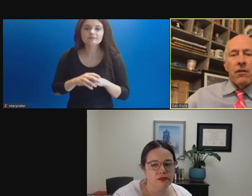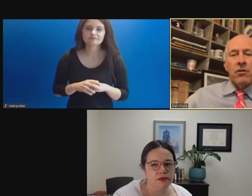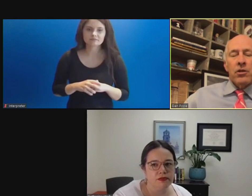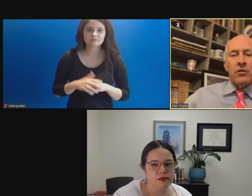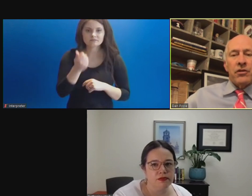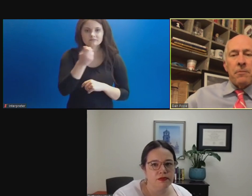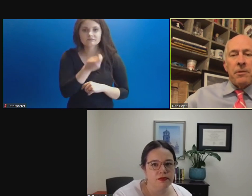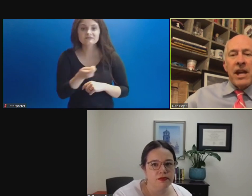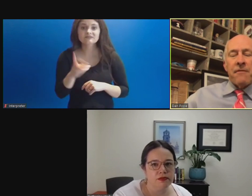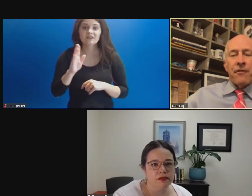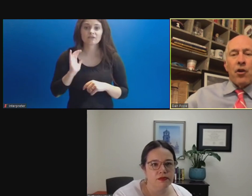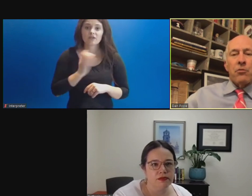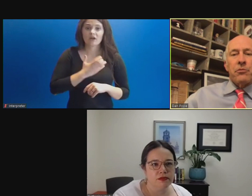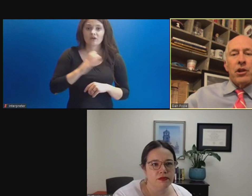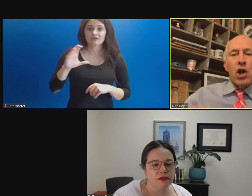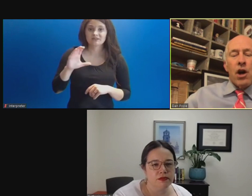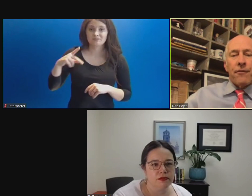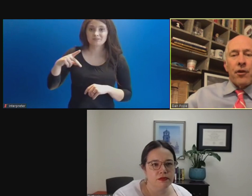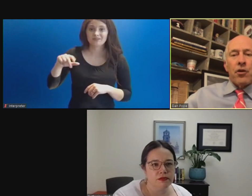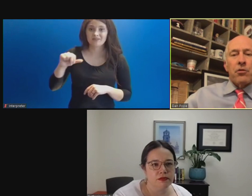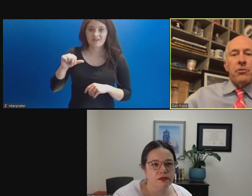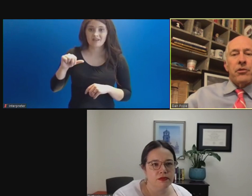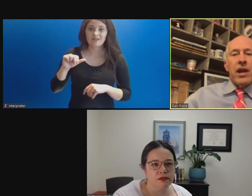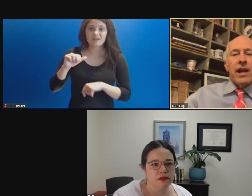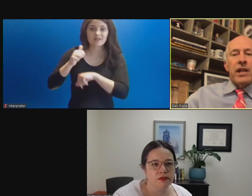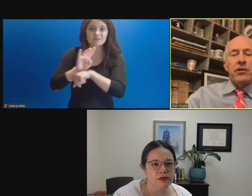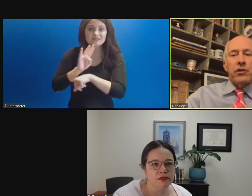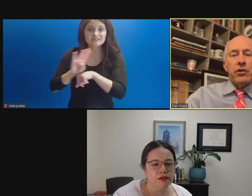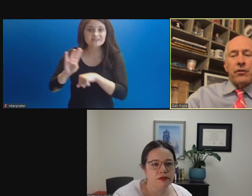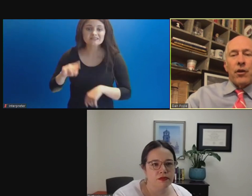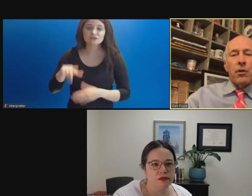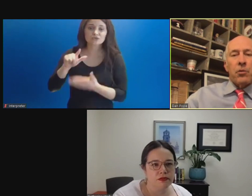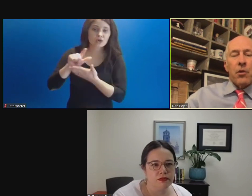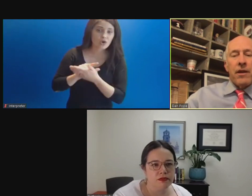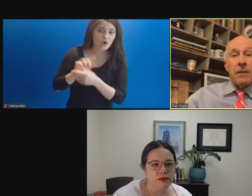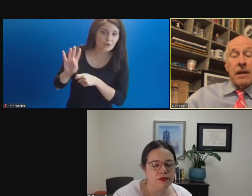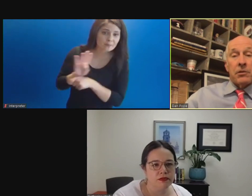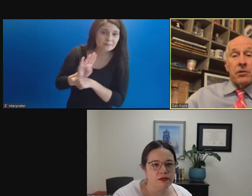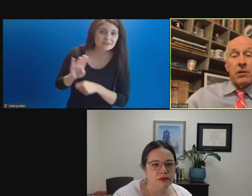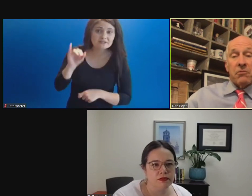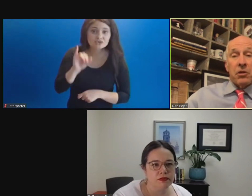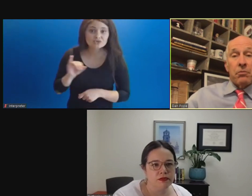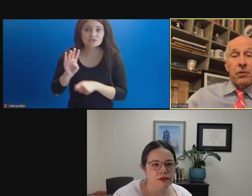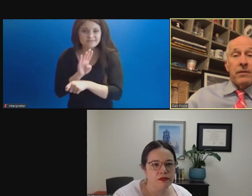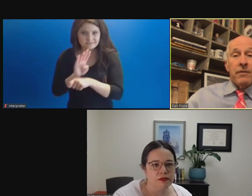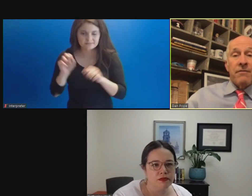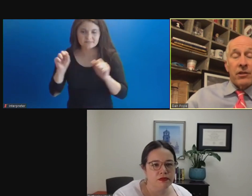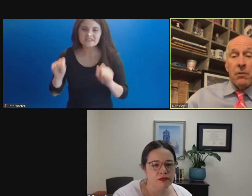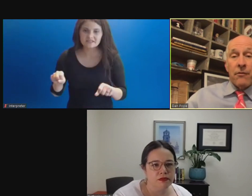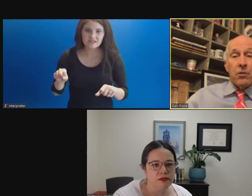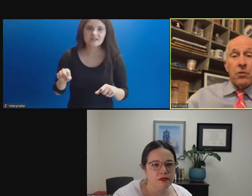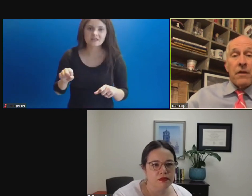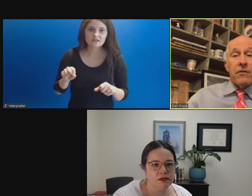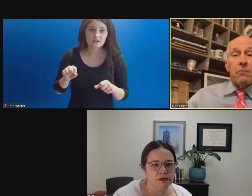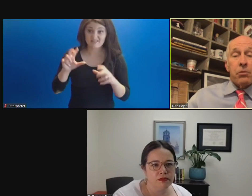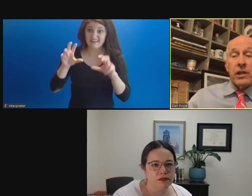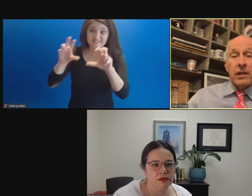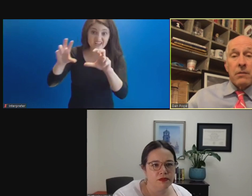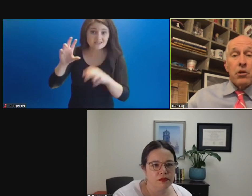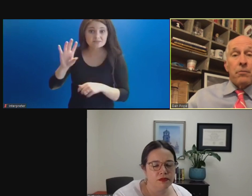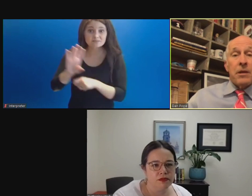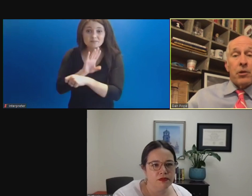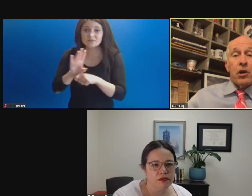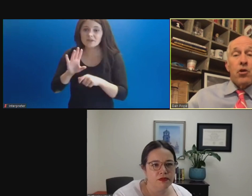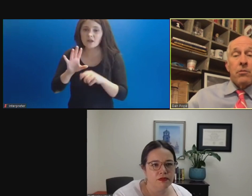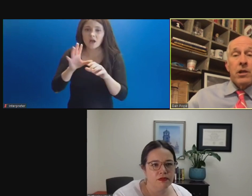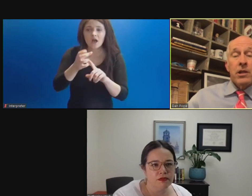of our CPA firms and law firms and insurance firms where they've been able to investment firms where they've completely